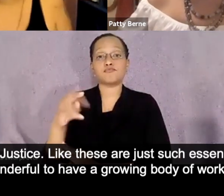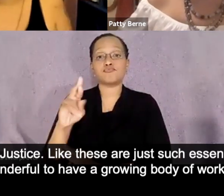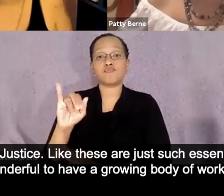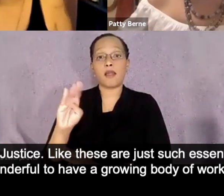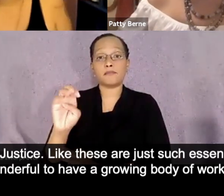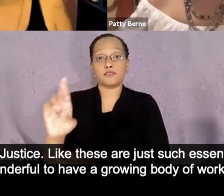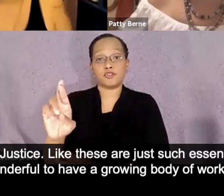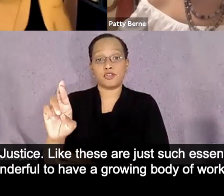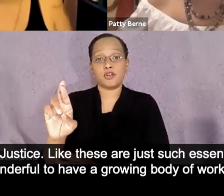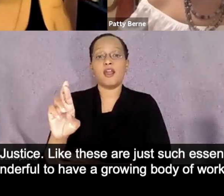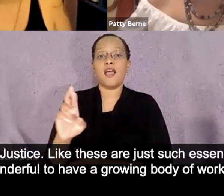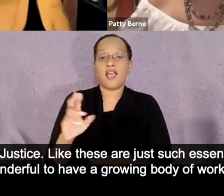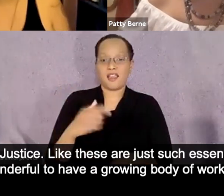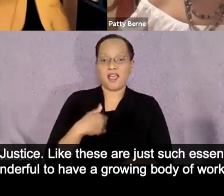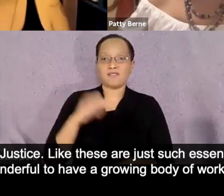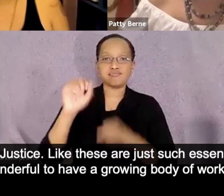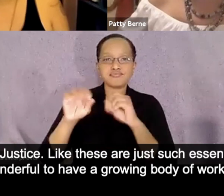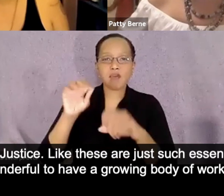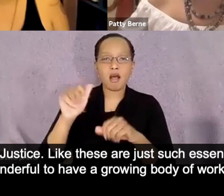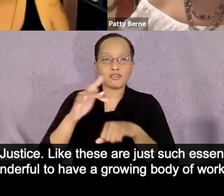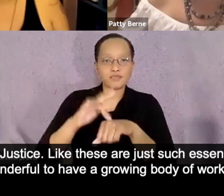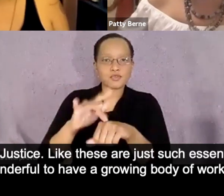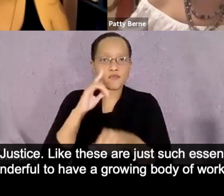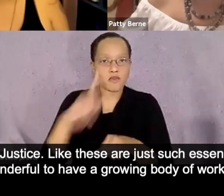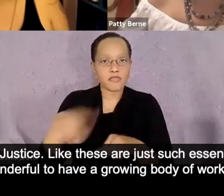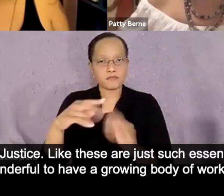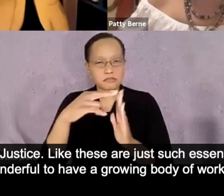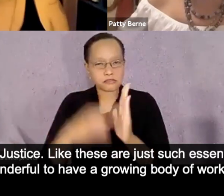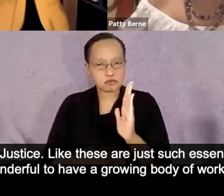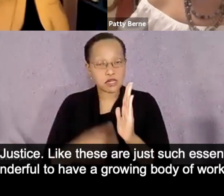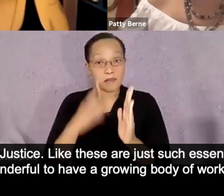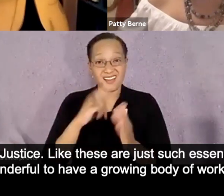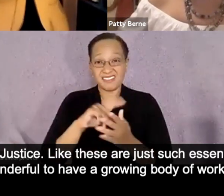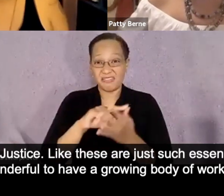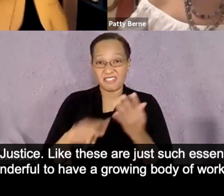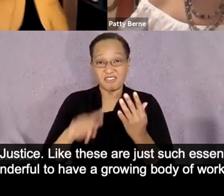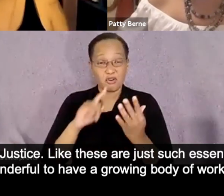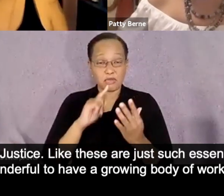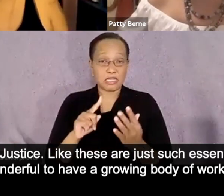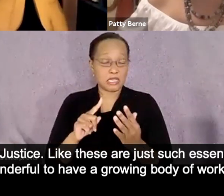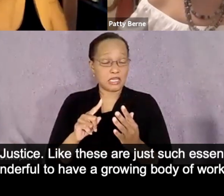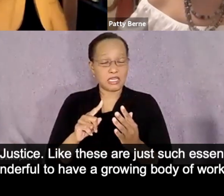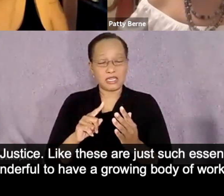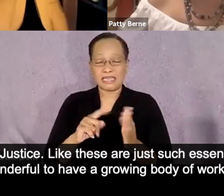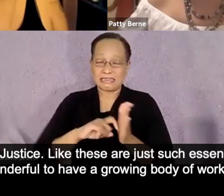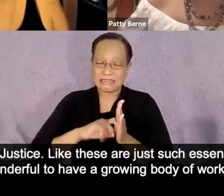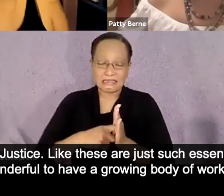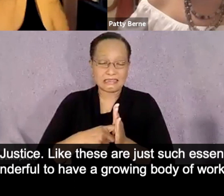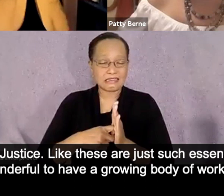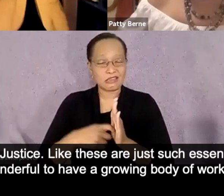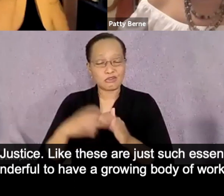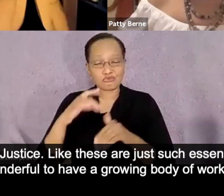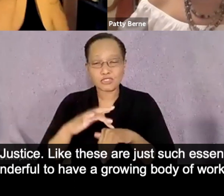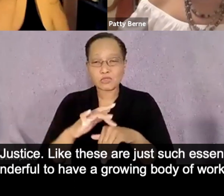Dreaming Disability Justice. Like, these are just such essential resources that I just share time